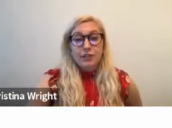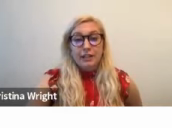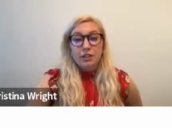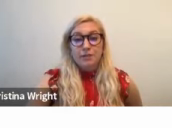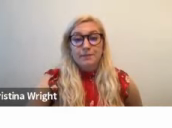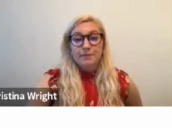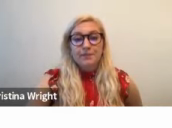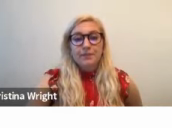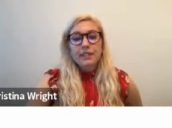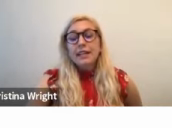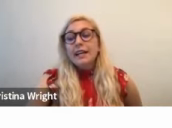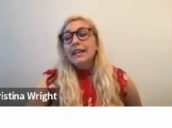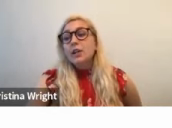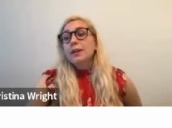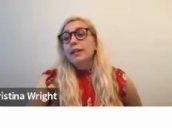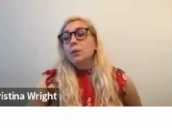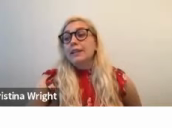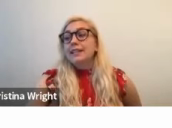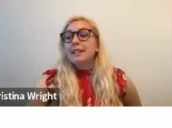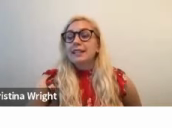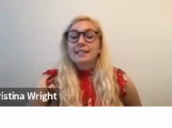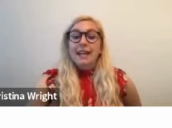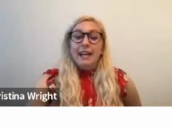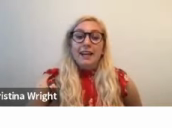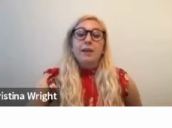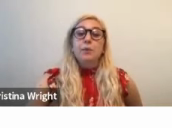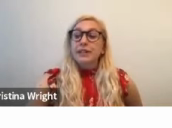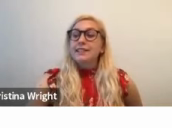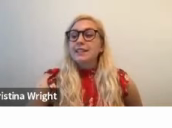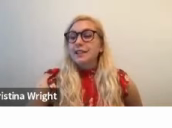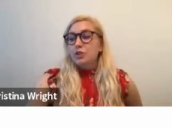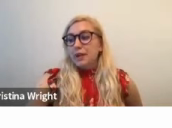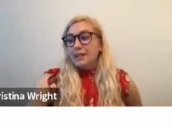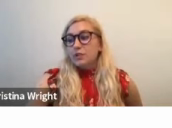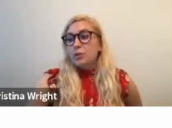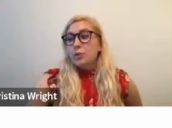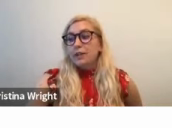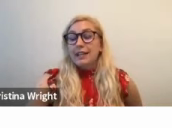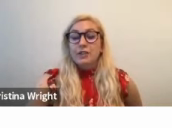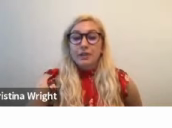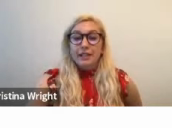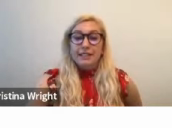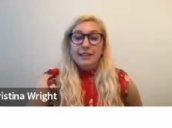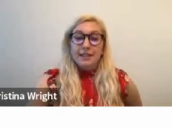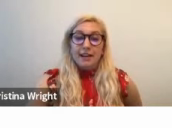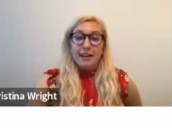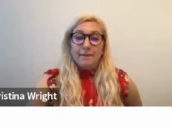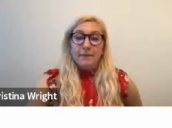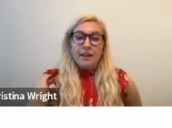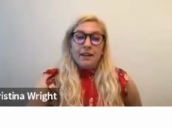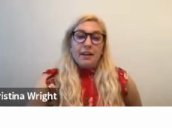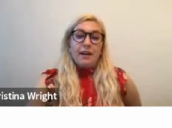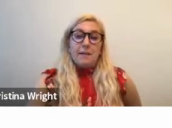difference of change. Here we can more easily see the trend toward an increase in the